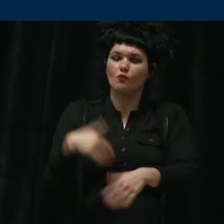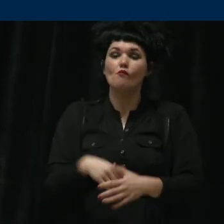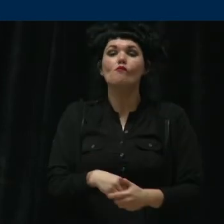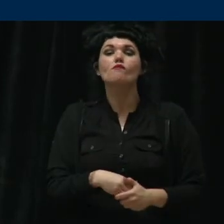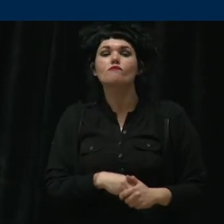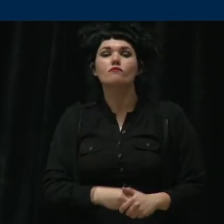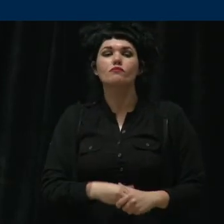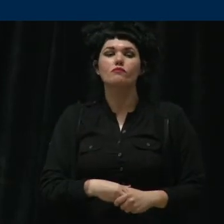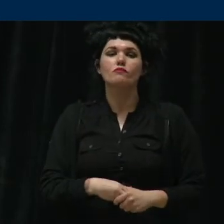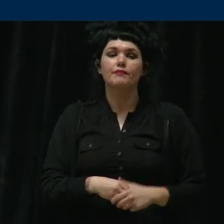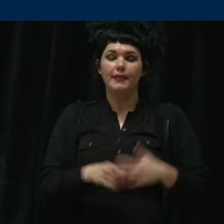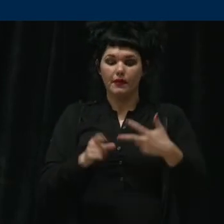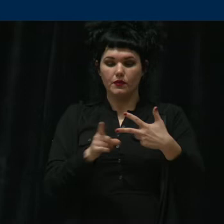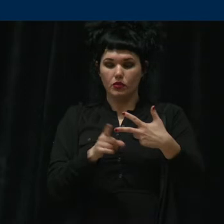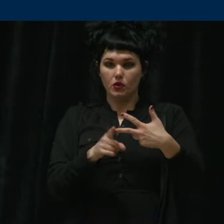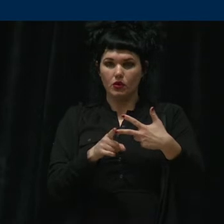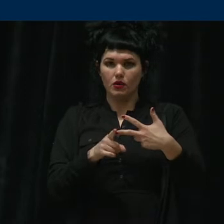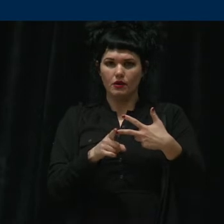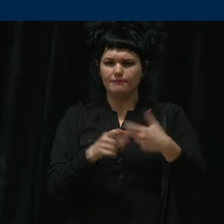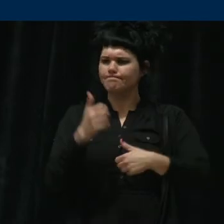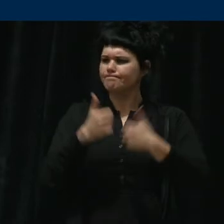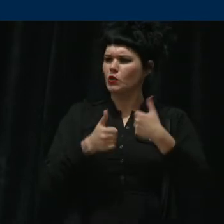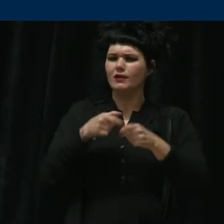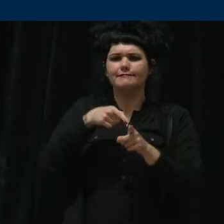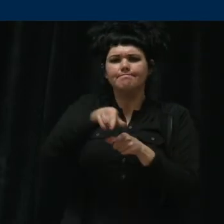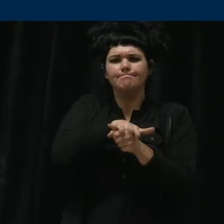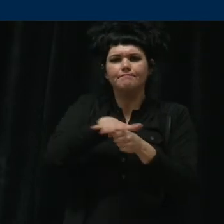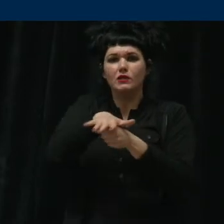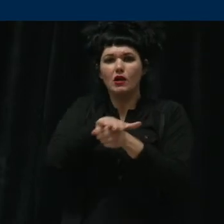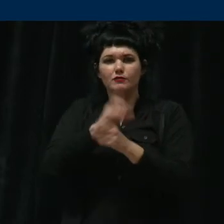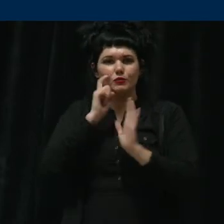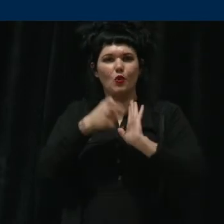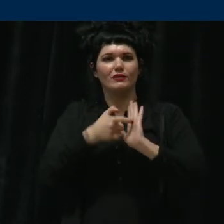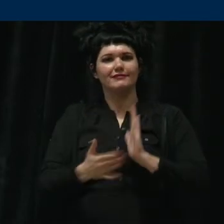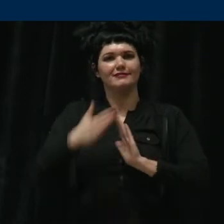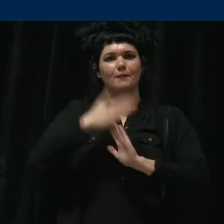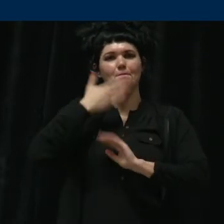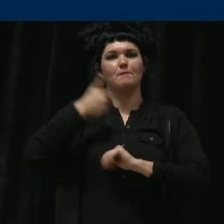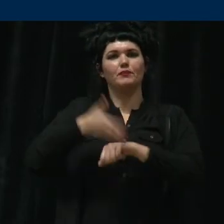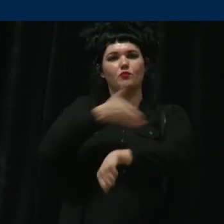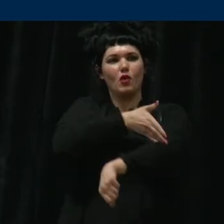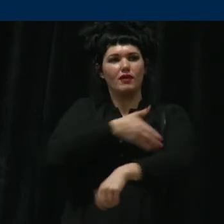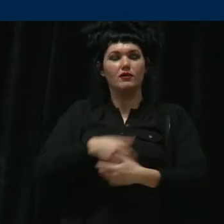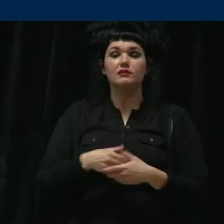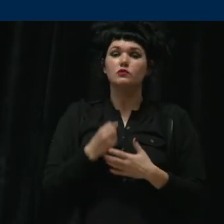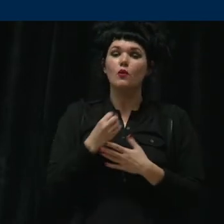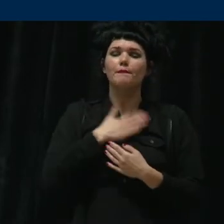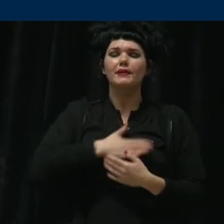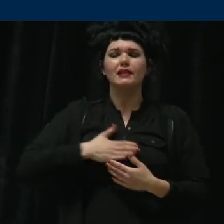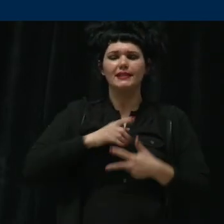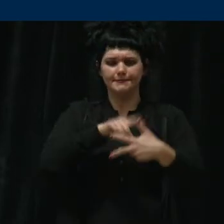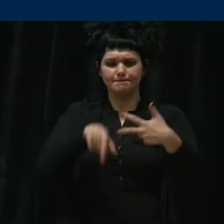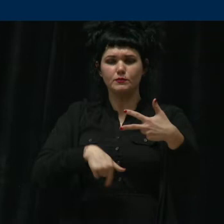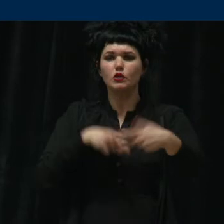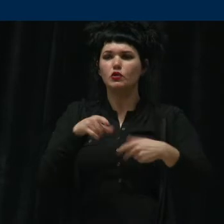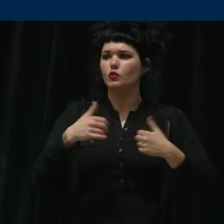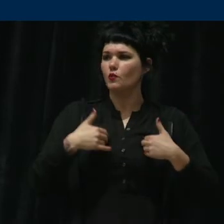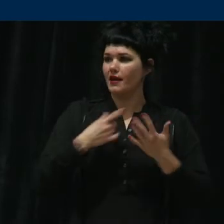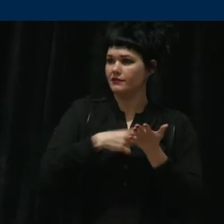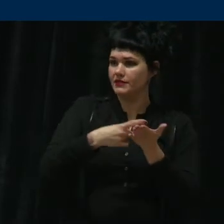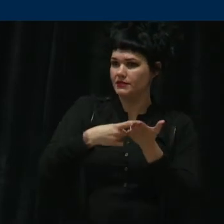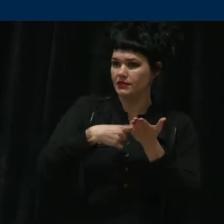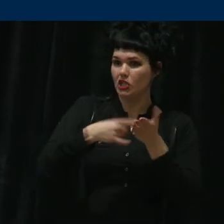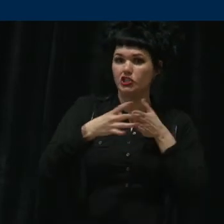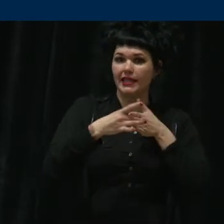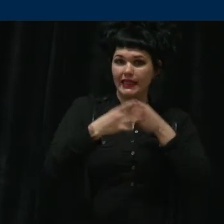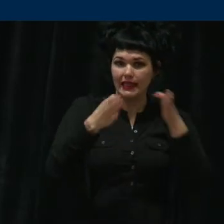And third, in what areas have you seen the greatest progress? So please, you've got discussion leaders